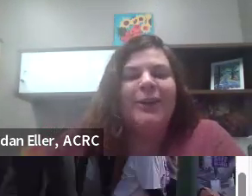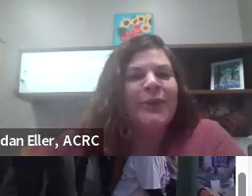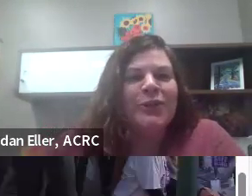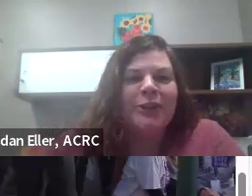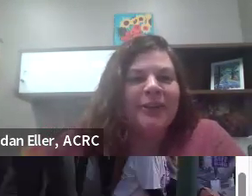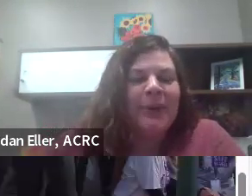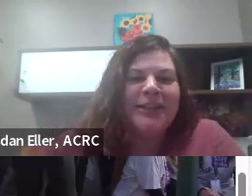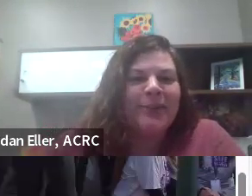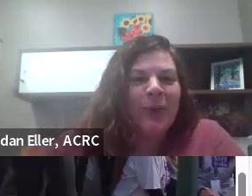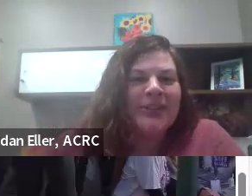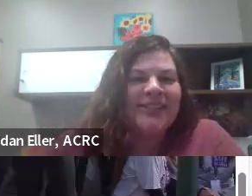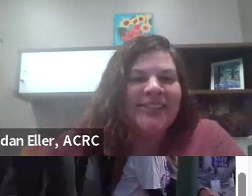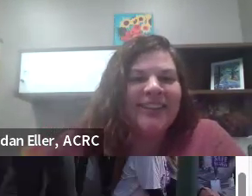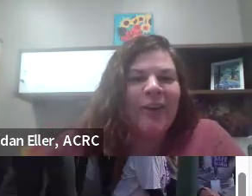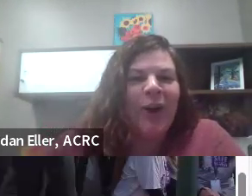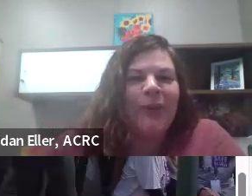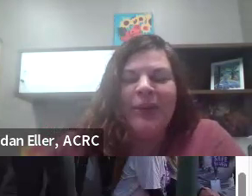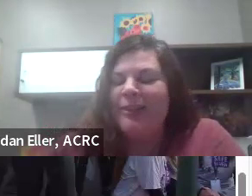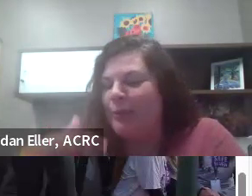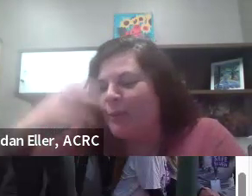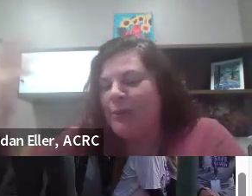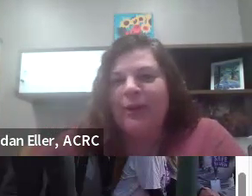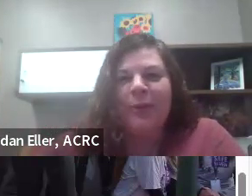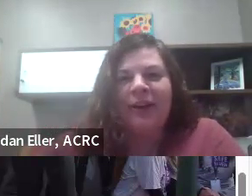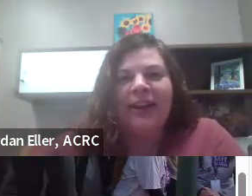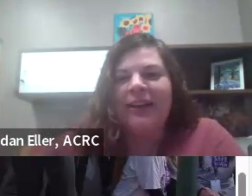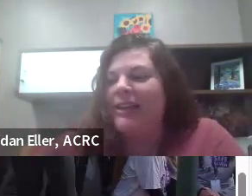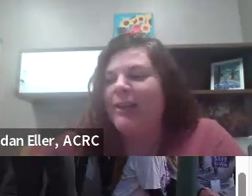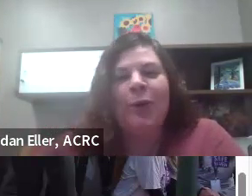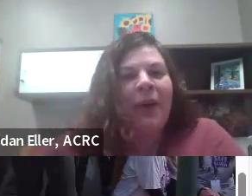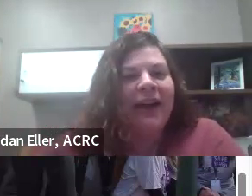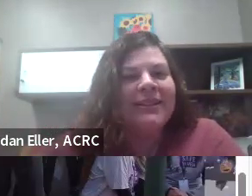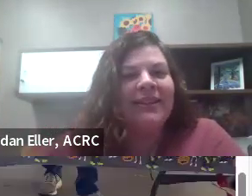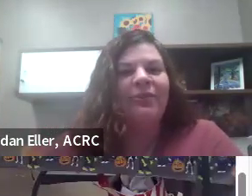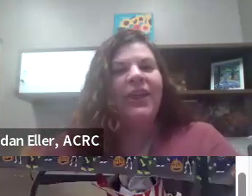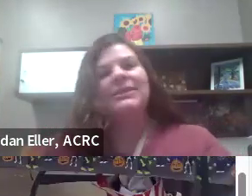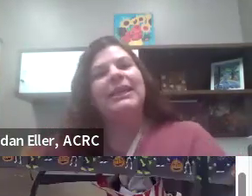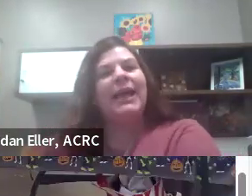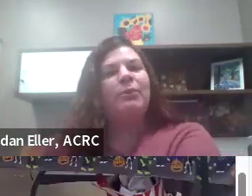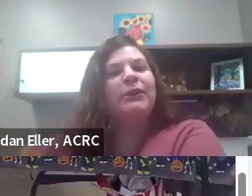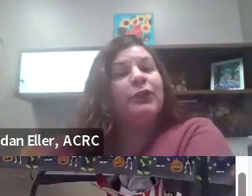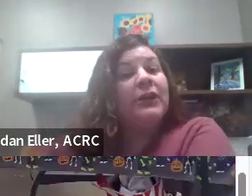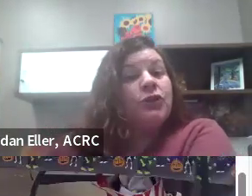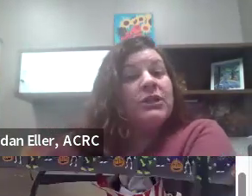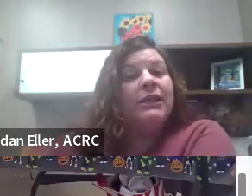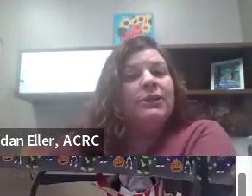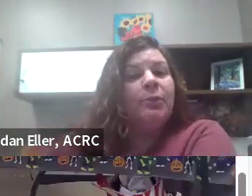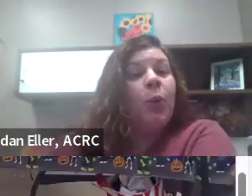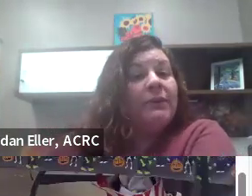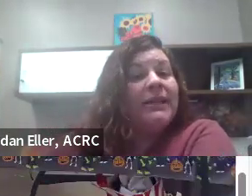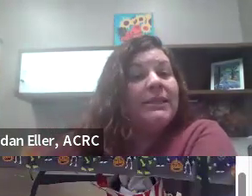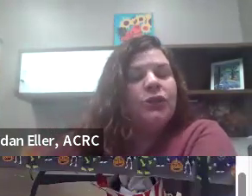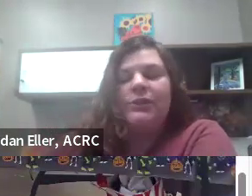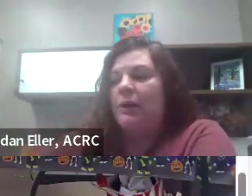year. I know this year, because of course it's near Halloween, they're promoting wearing a hero mask and things like that. But if you're interested